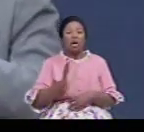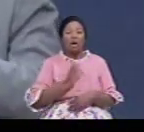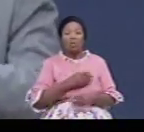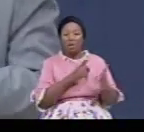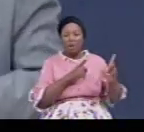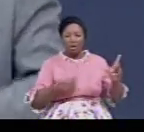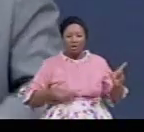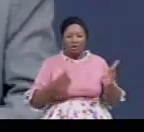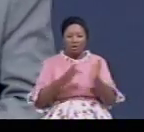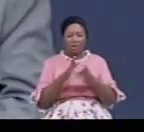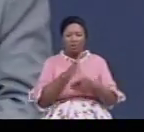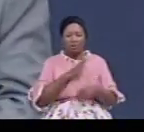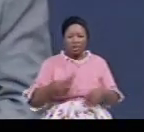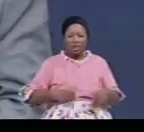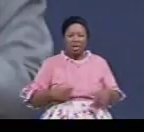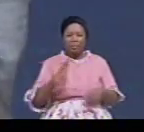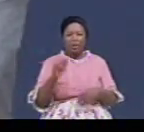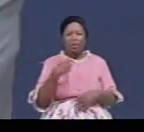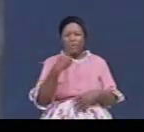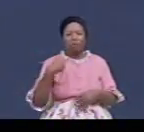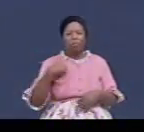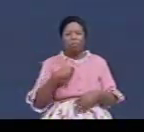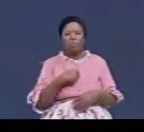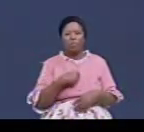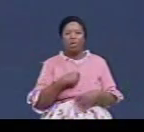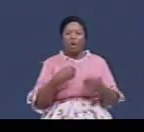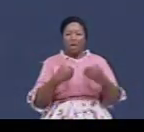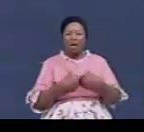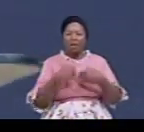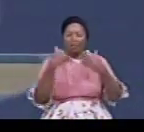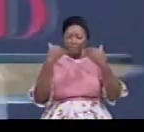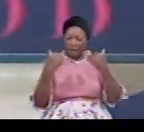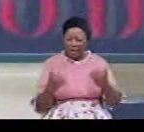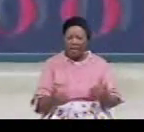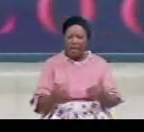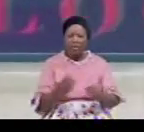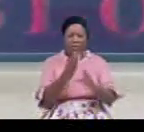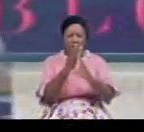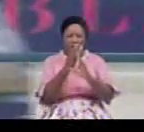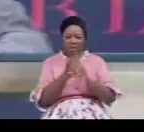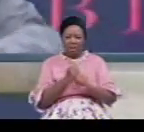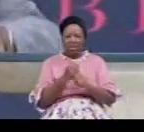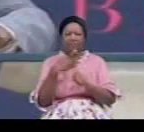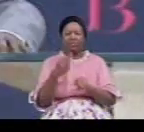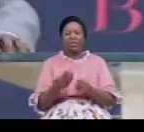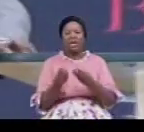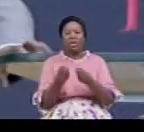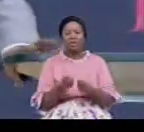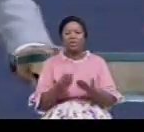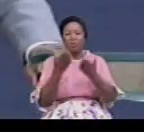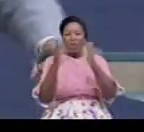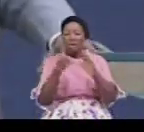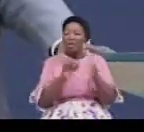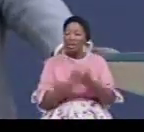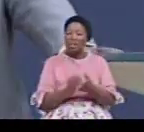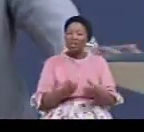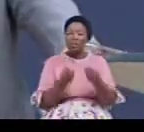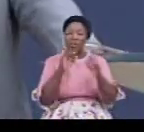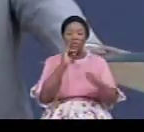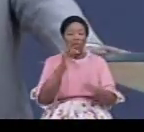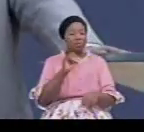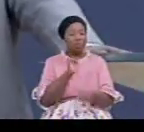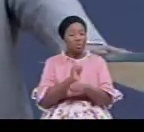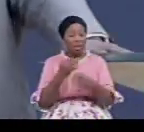whom we have now. You see, the atonement is effective now on this earth.